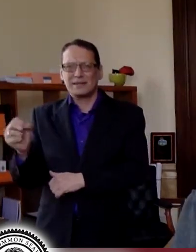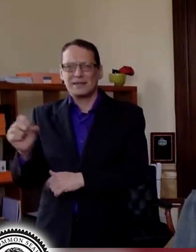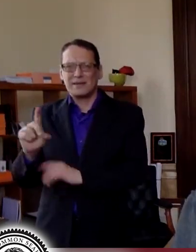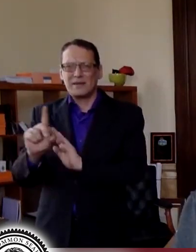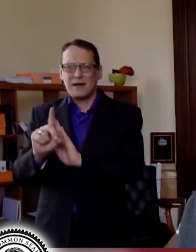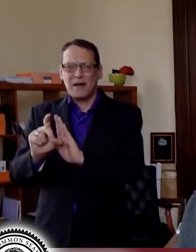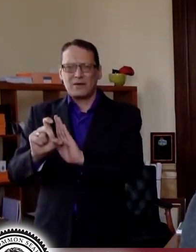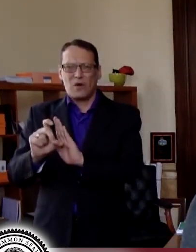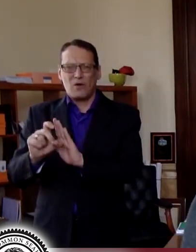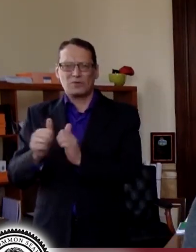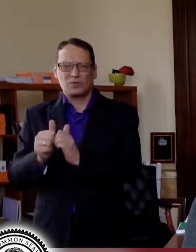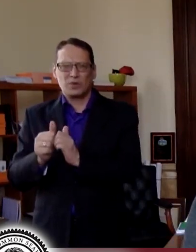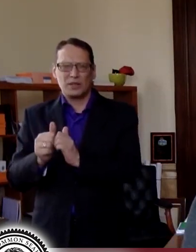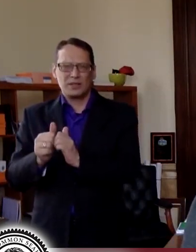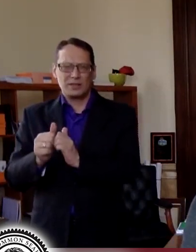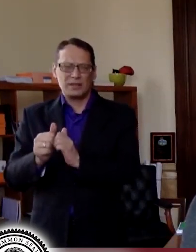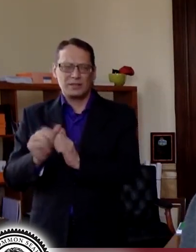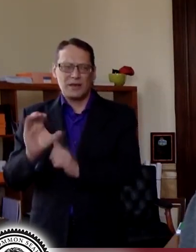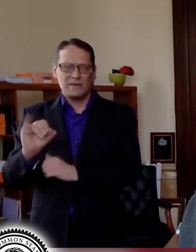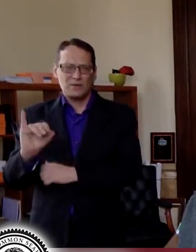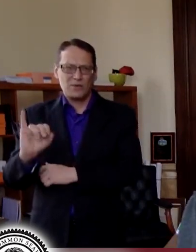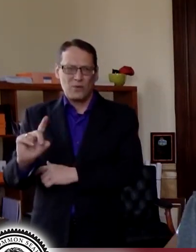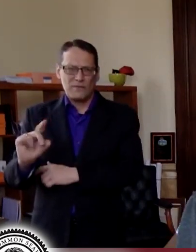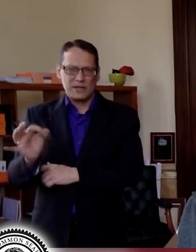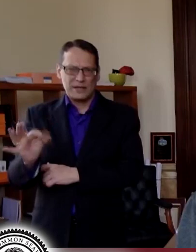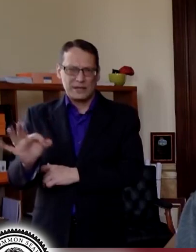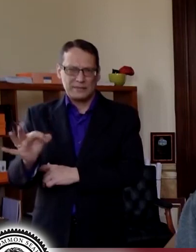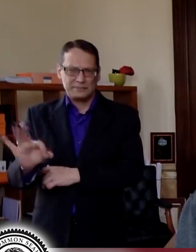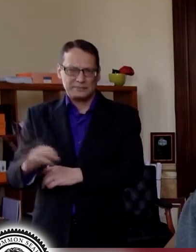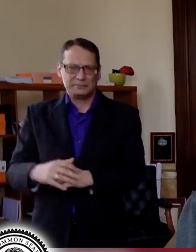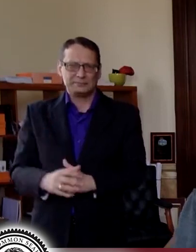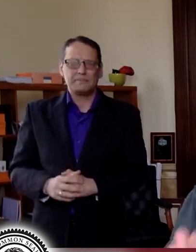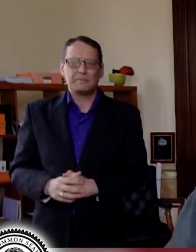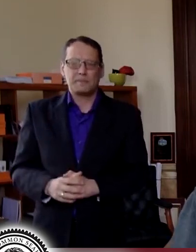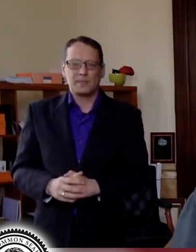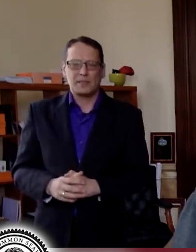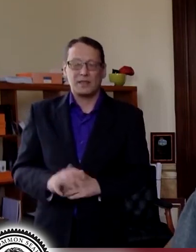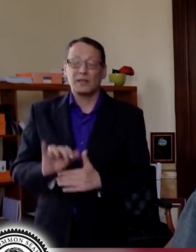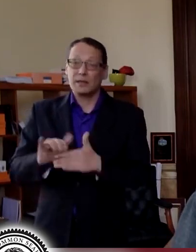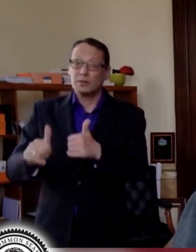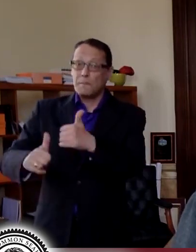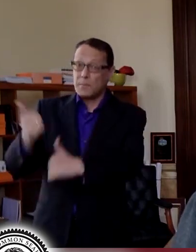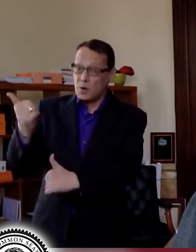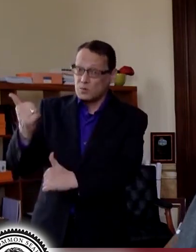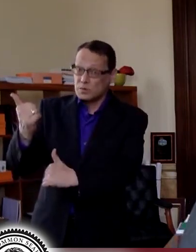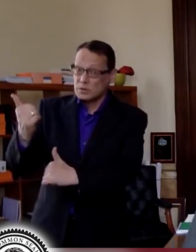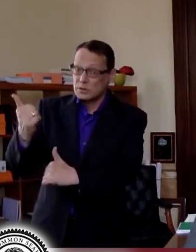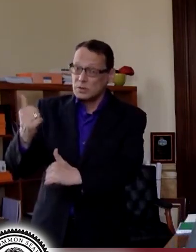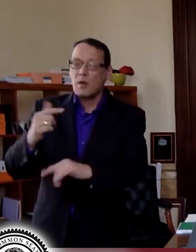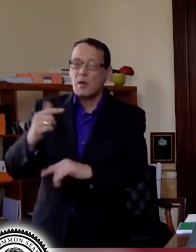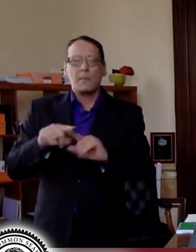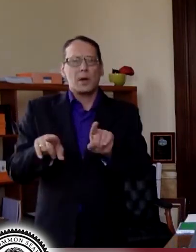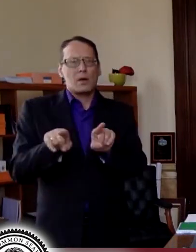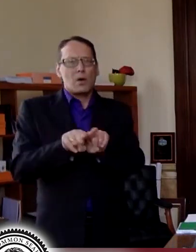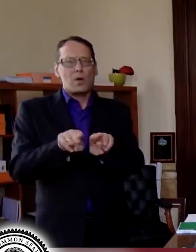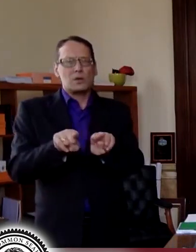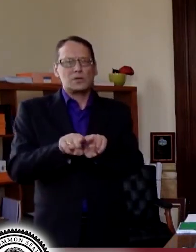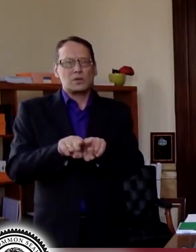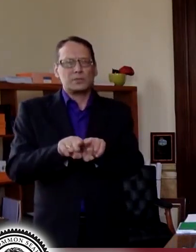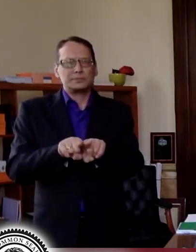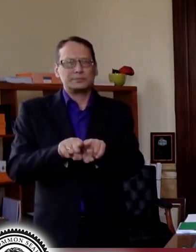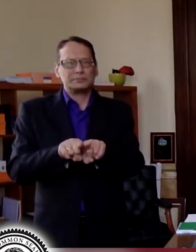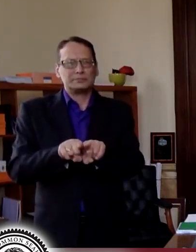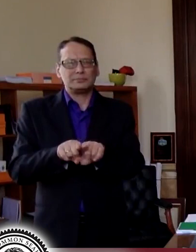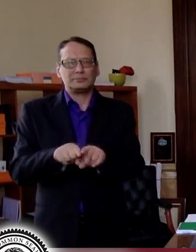diagnosed with COVID-19. So that's the most, but there's also, let me say